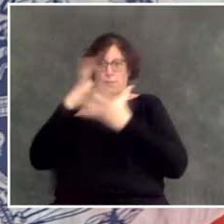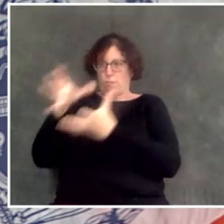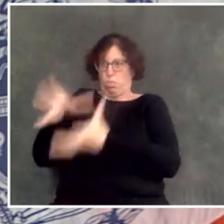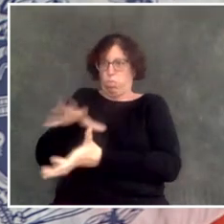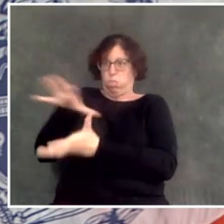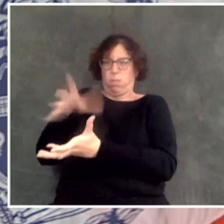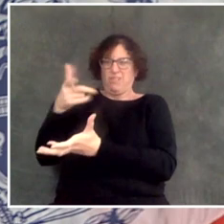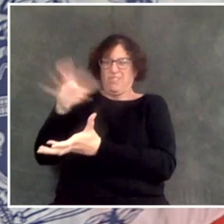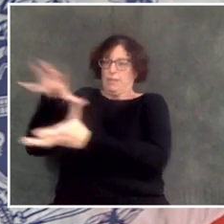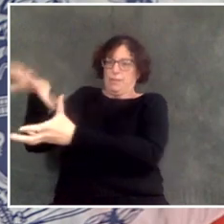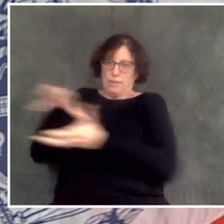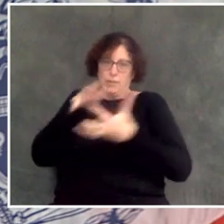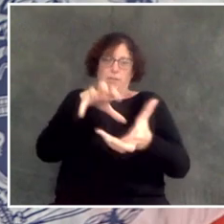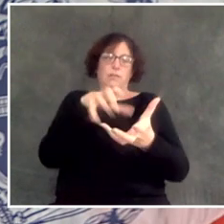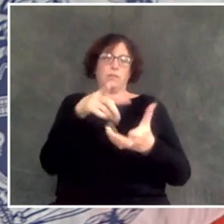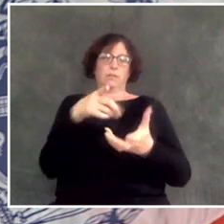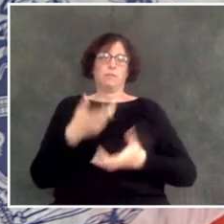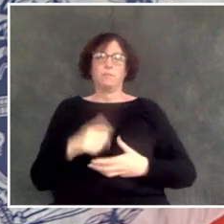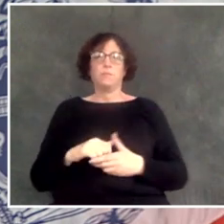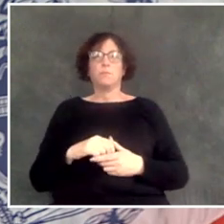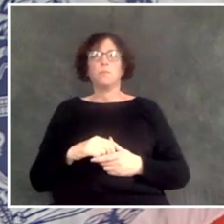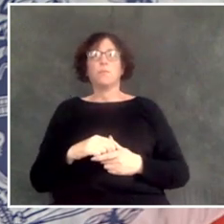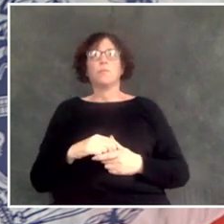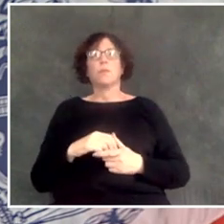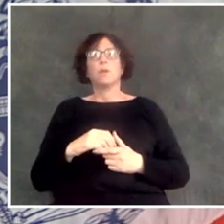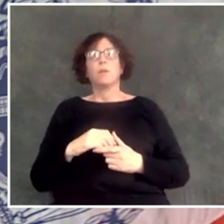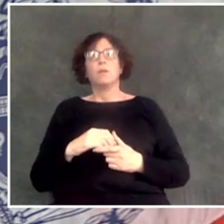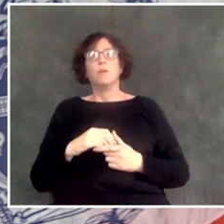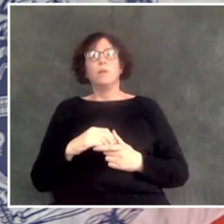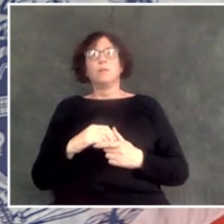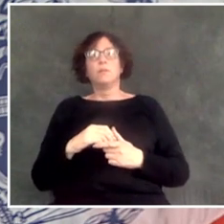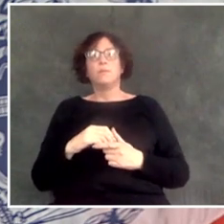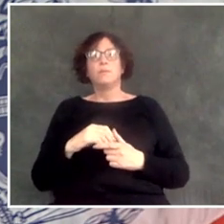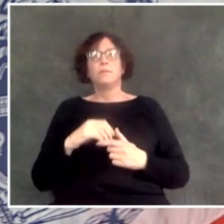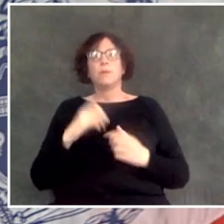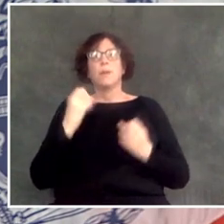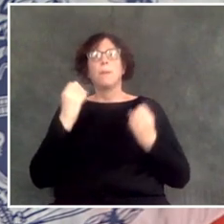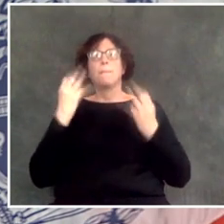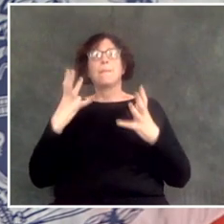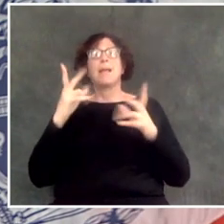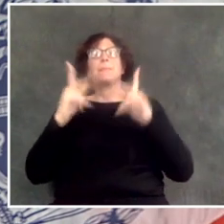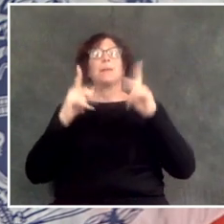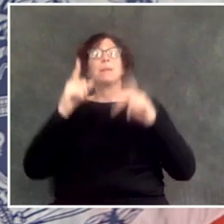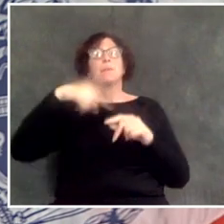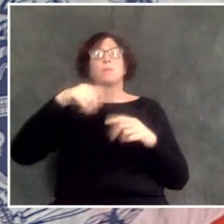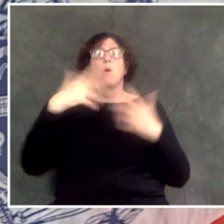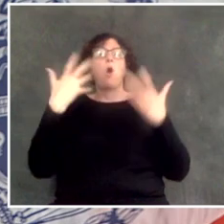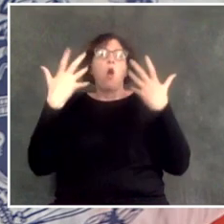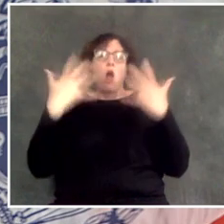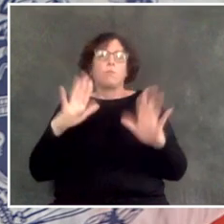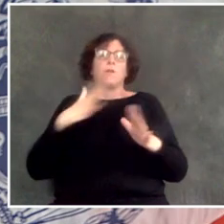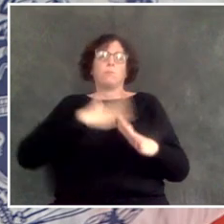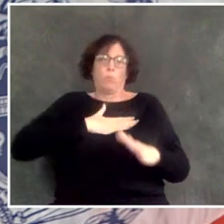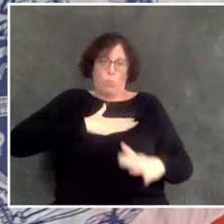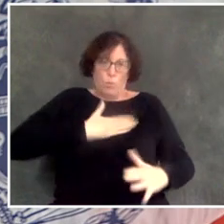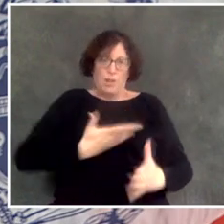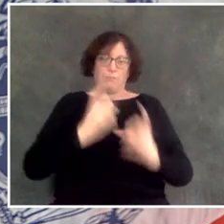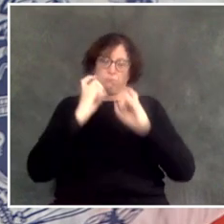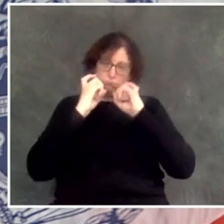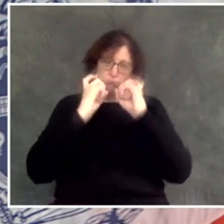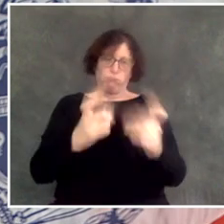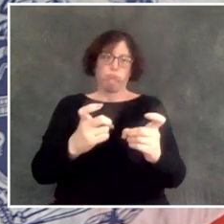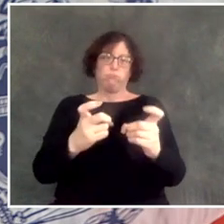like everything else in human life. There'll be a whole lot of people who do the right thing. There'll be a whole lot of people who follow the directive and just want to help their fellow New Yorker. There'll be some